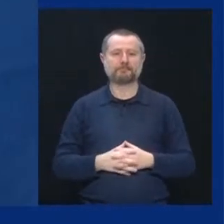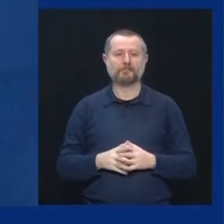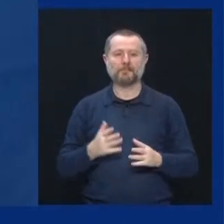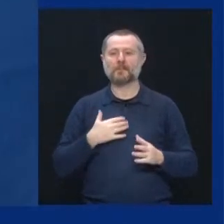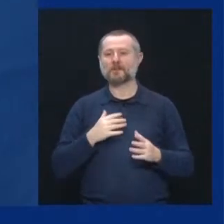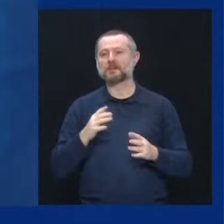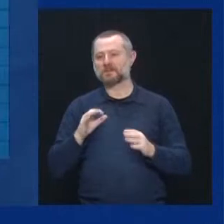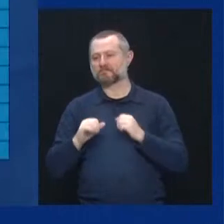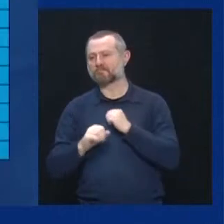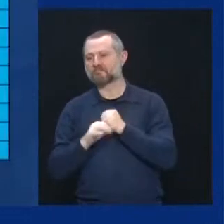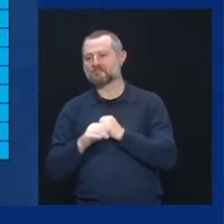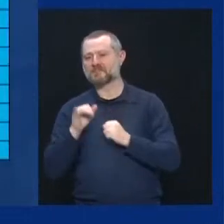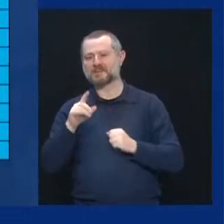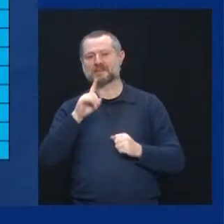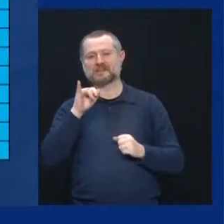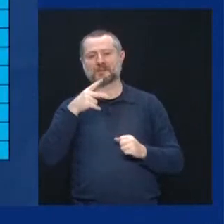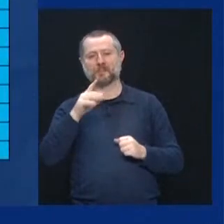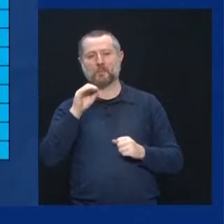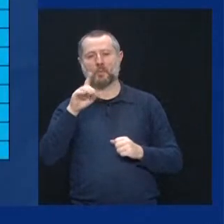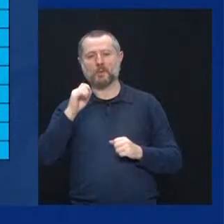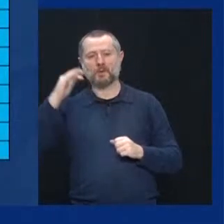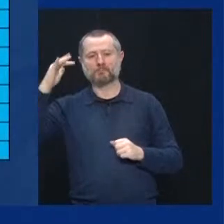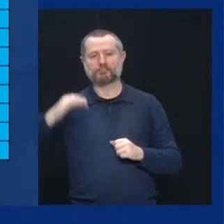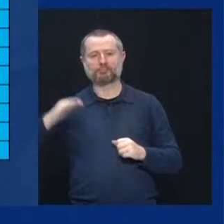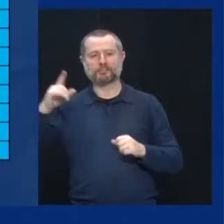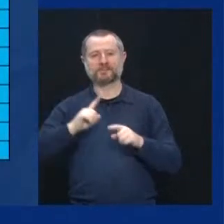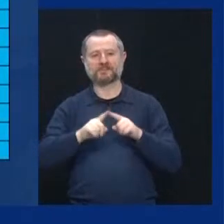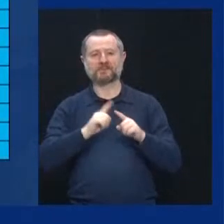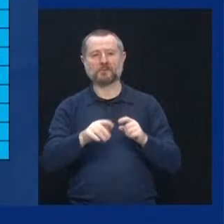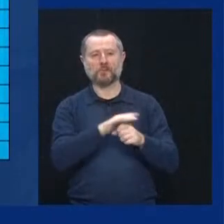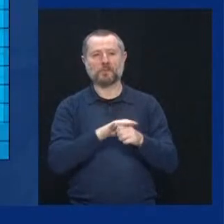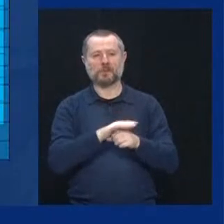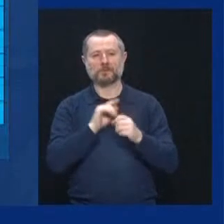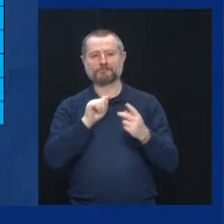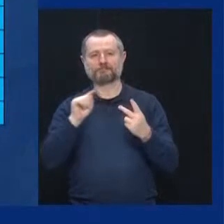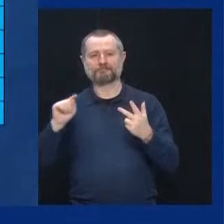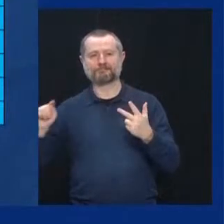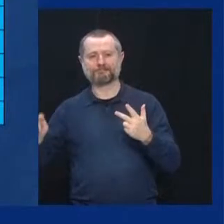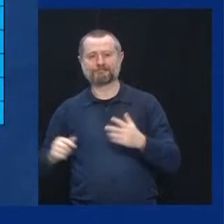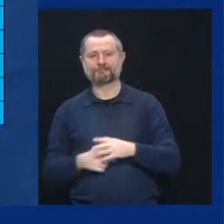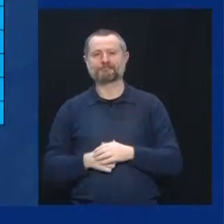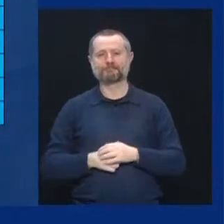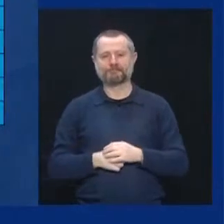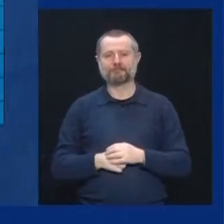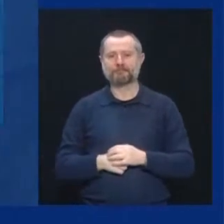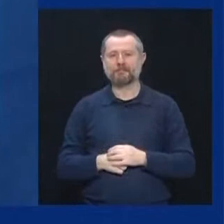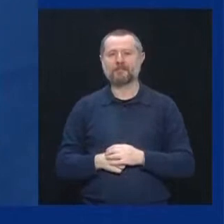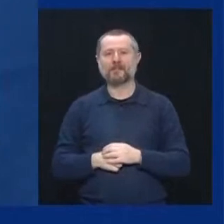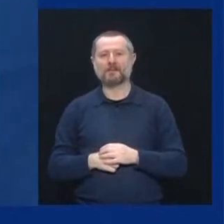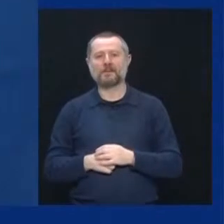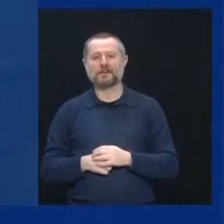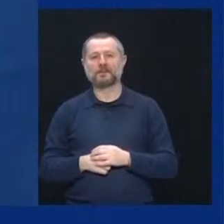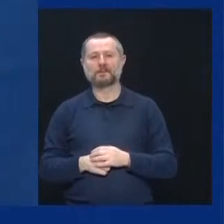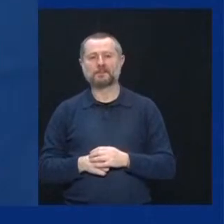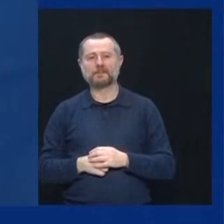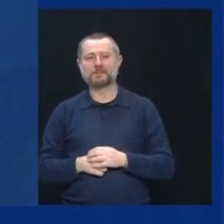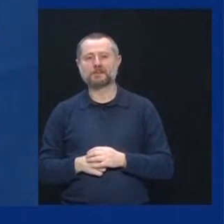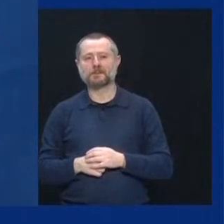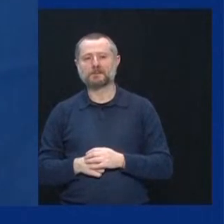these are the zip codes in those areas that are the targeted areas that need additional